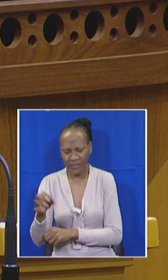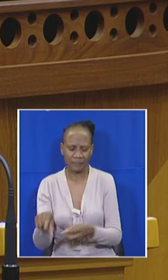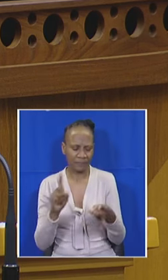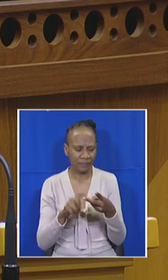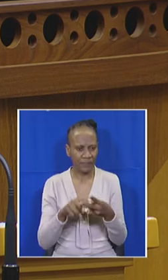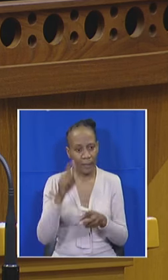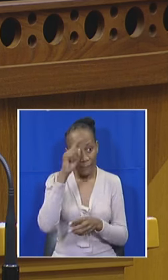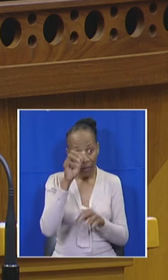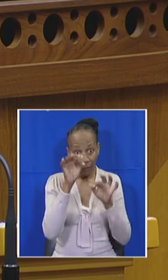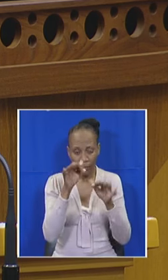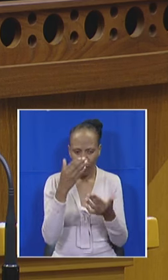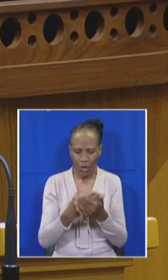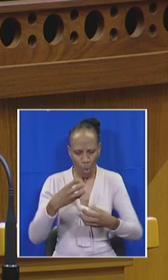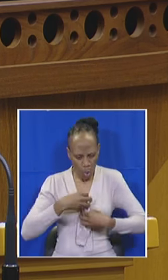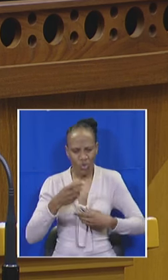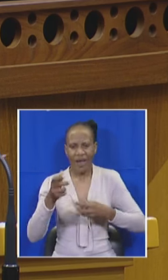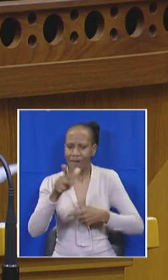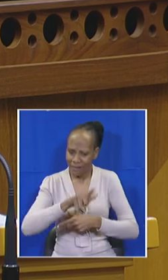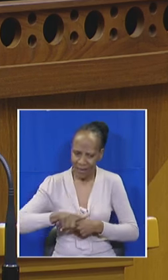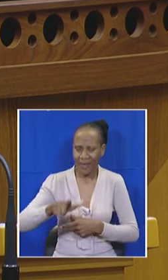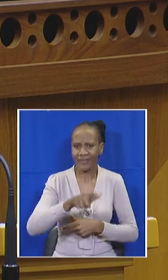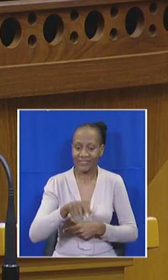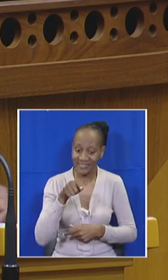izingane, bondle izingane zabo.